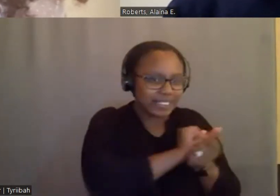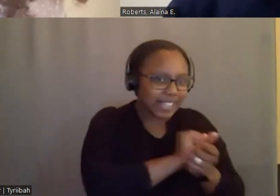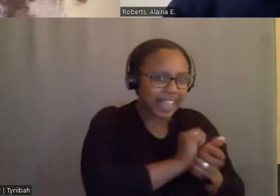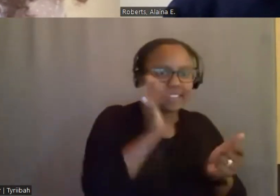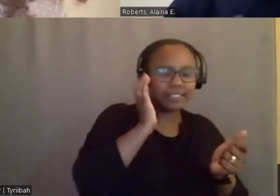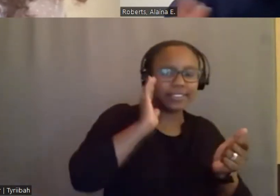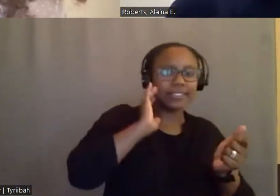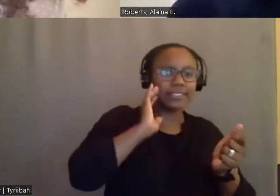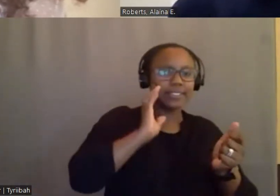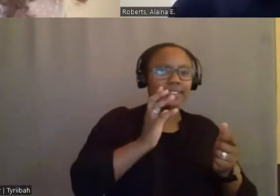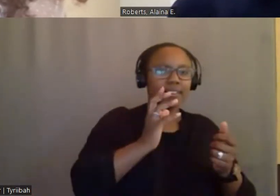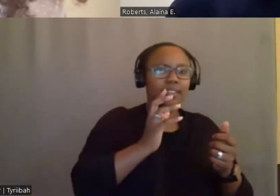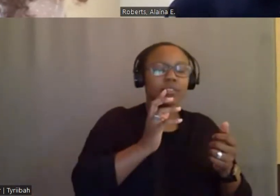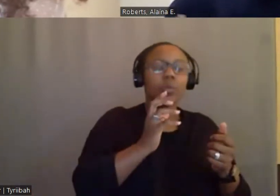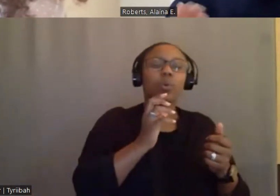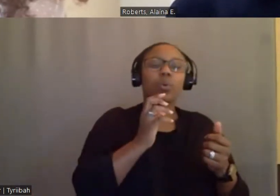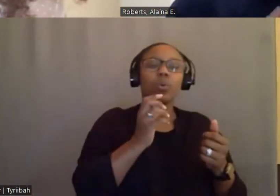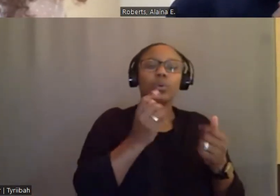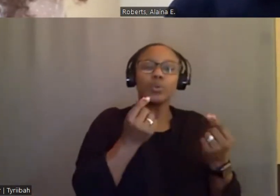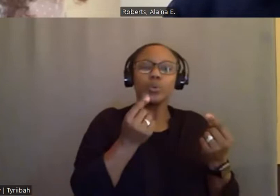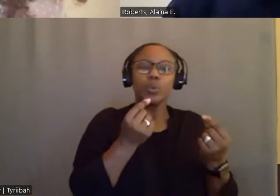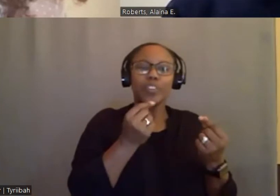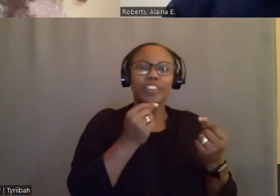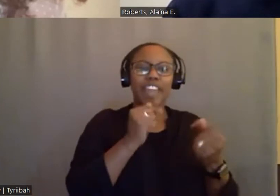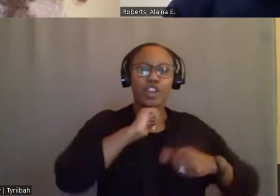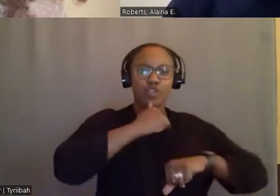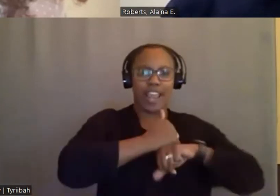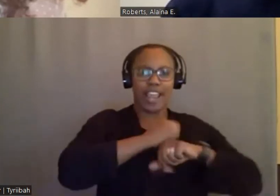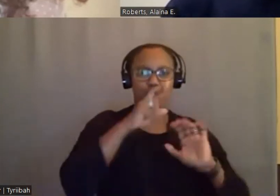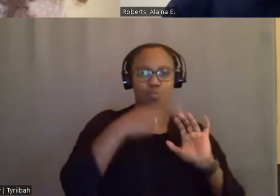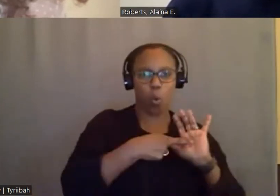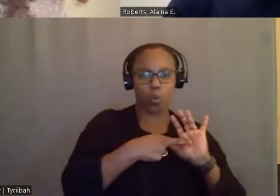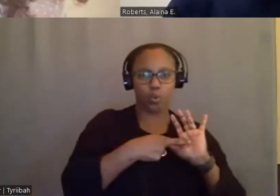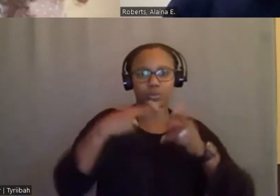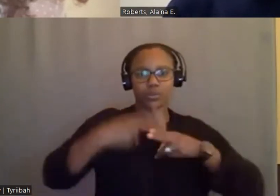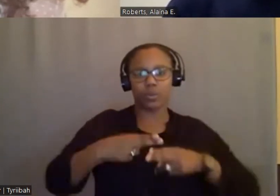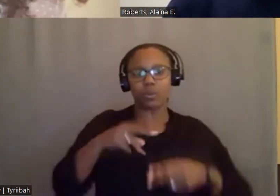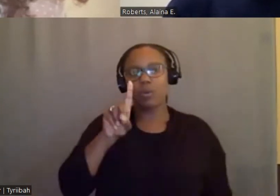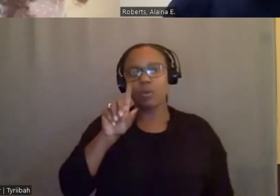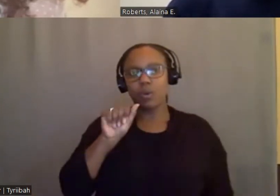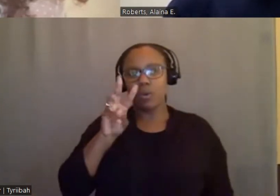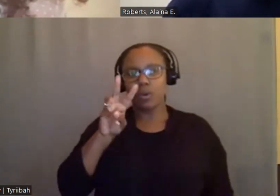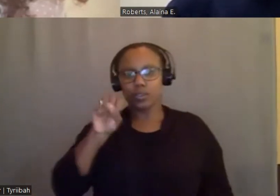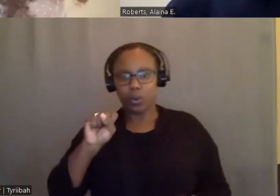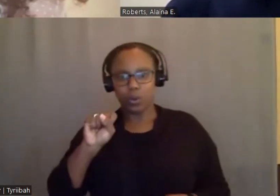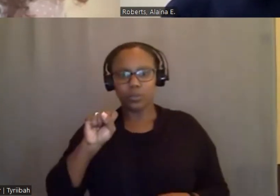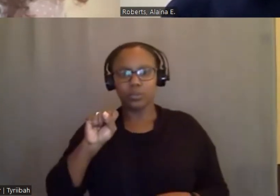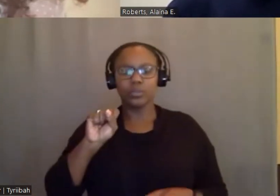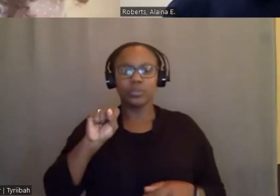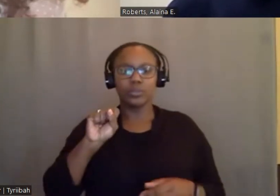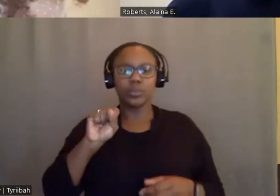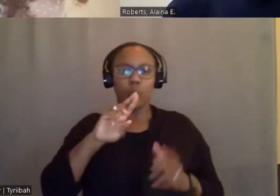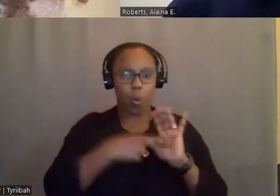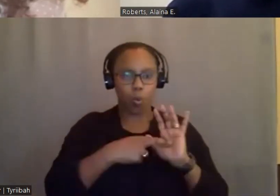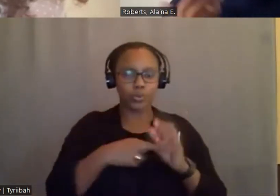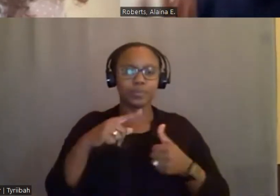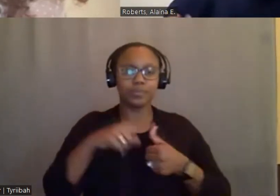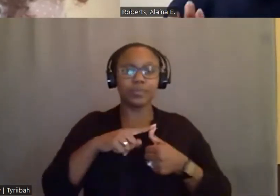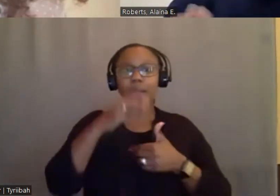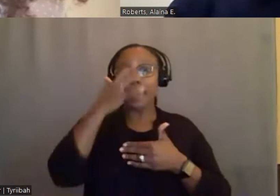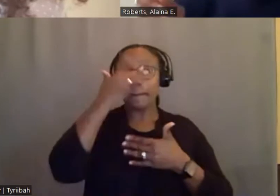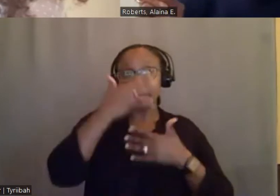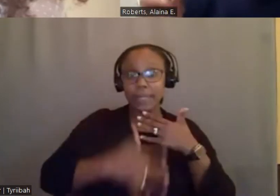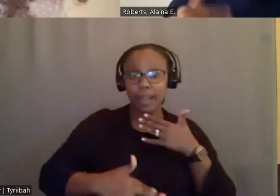to do this, they create roles. Those roles are called the Dawes roles. And there are two different roles. So there is the blood role, which is